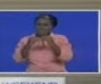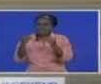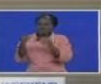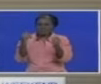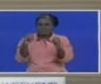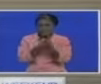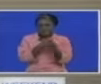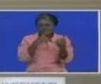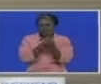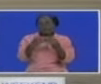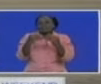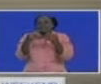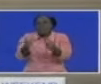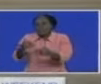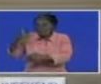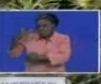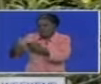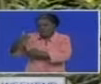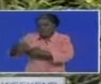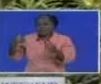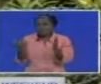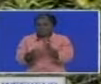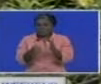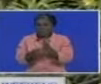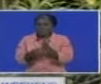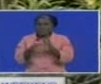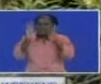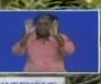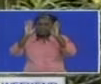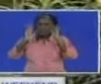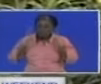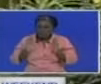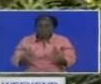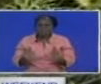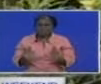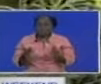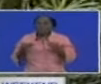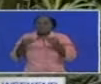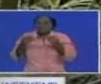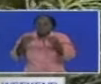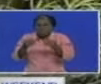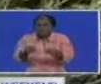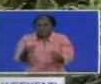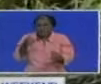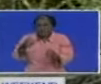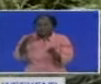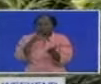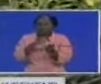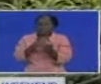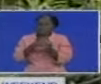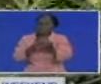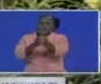to try and address the boundary dispute. The key to unlocking that is in the hands of the